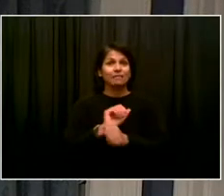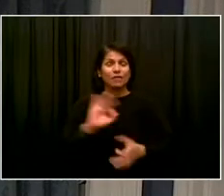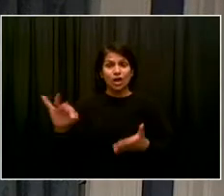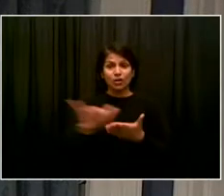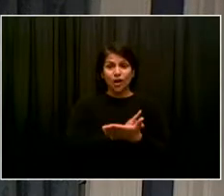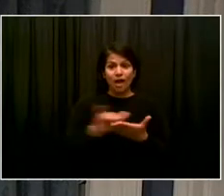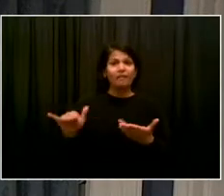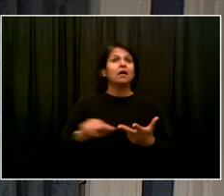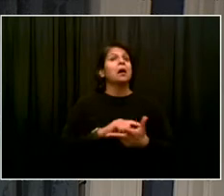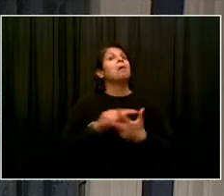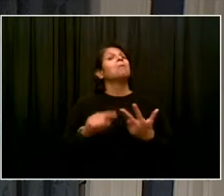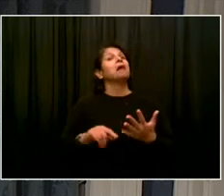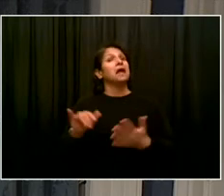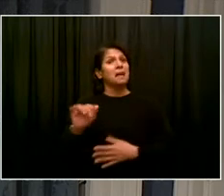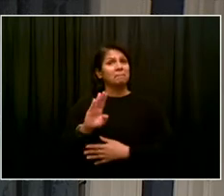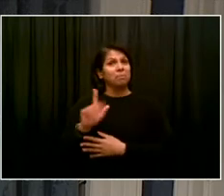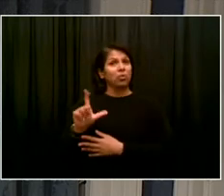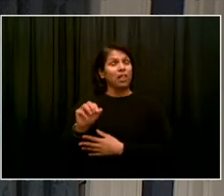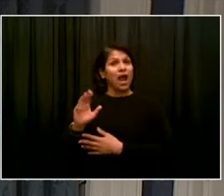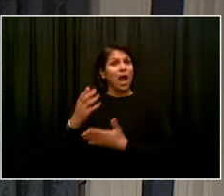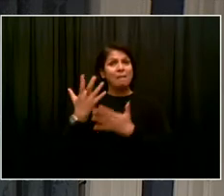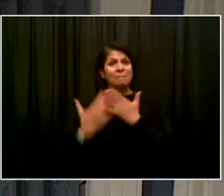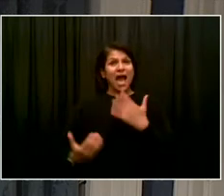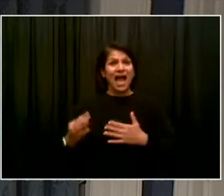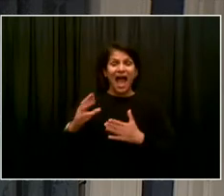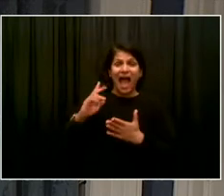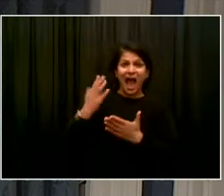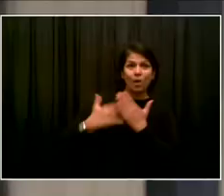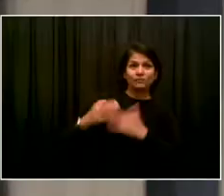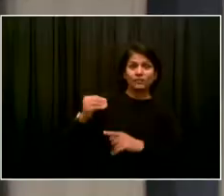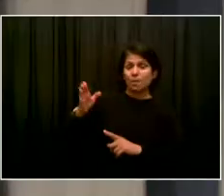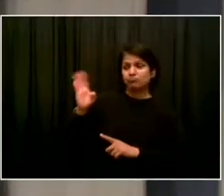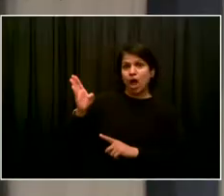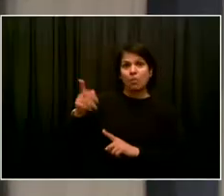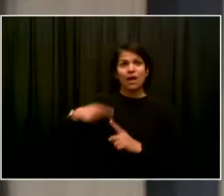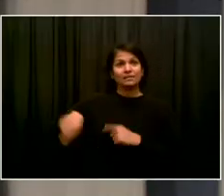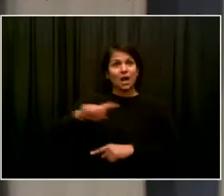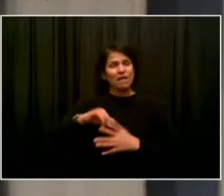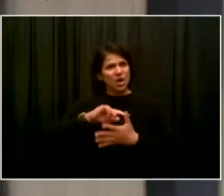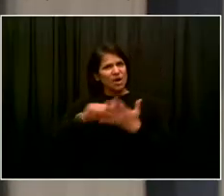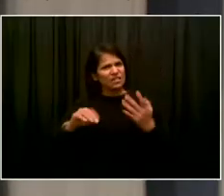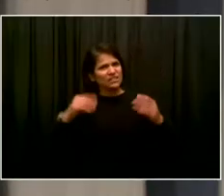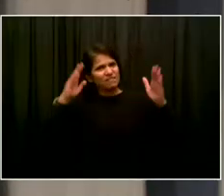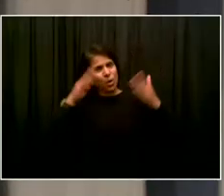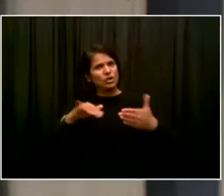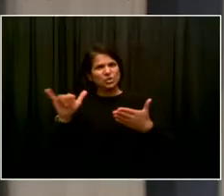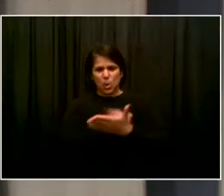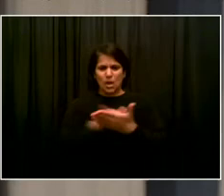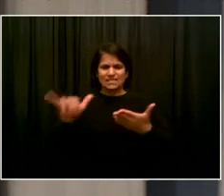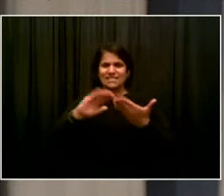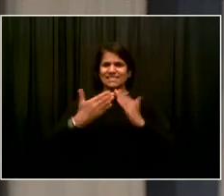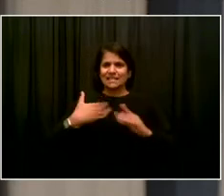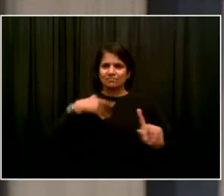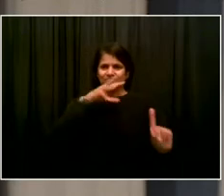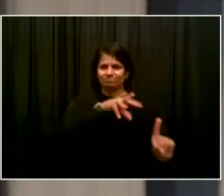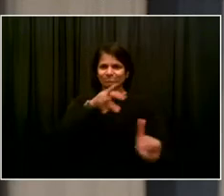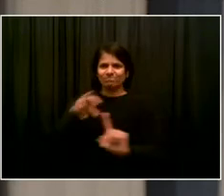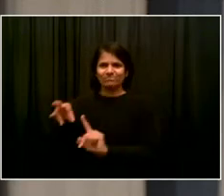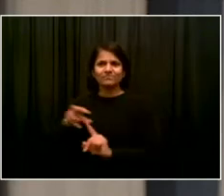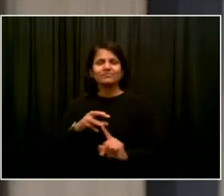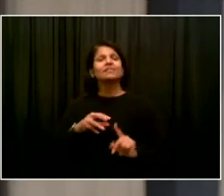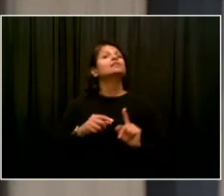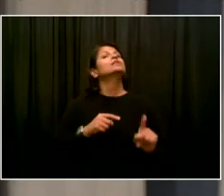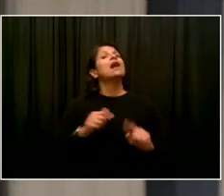right. that one. Come on, you gotta keep up. But before being an actor, I had one of the greatest jobs in the city, as you